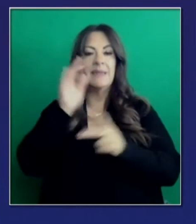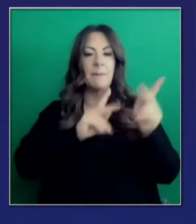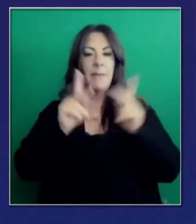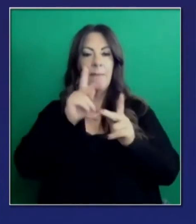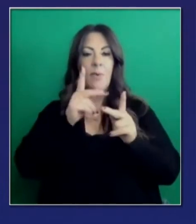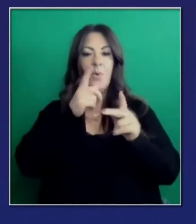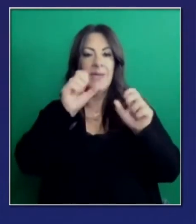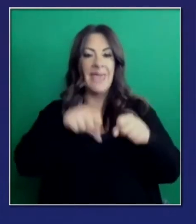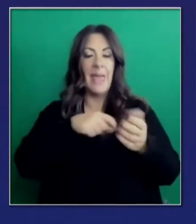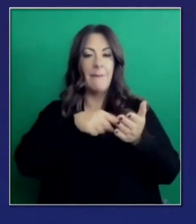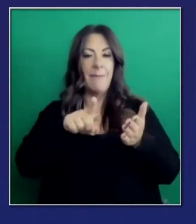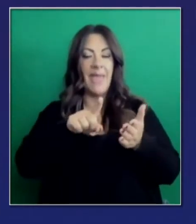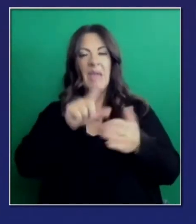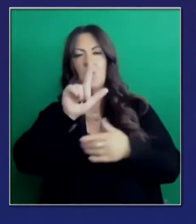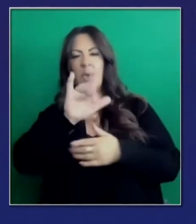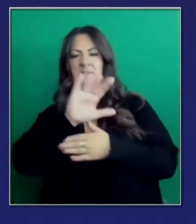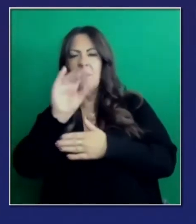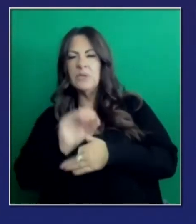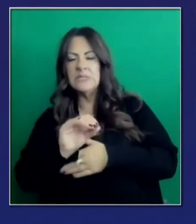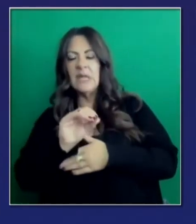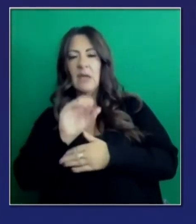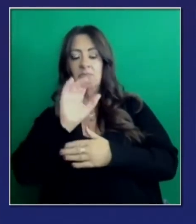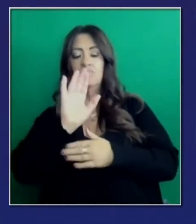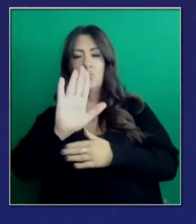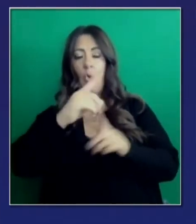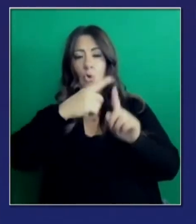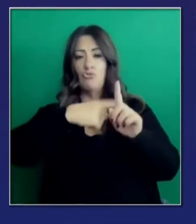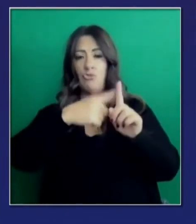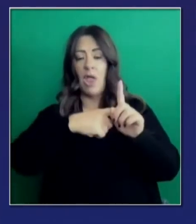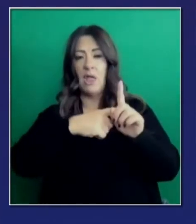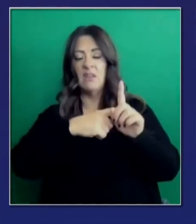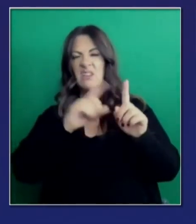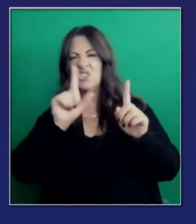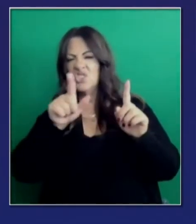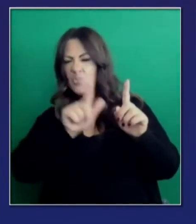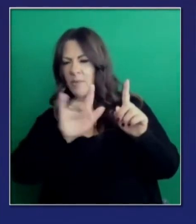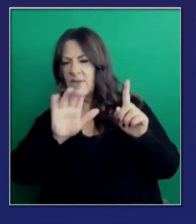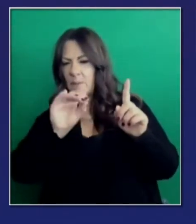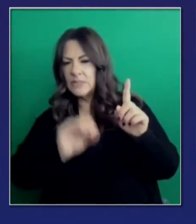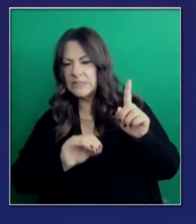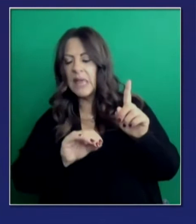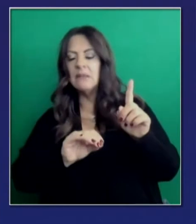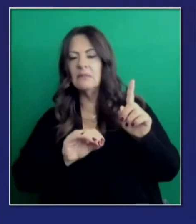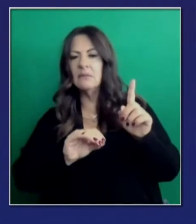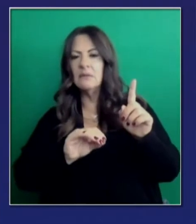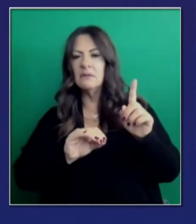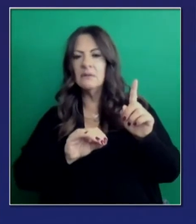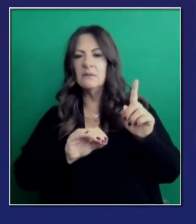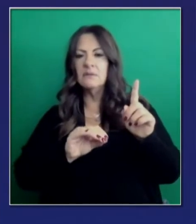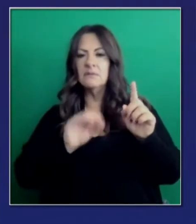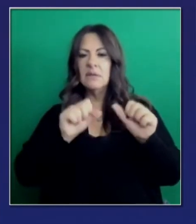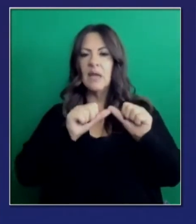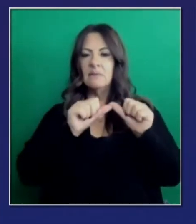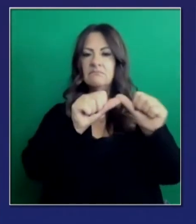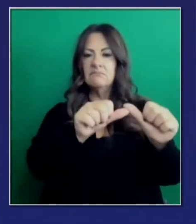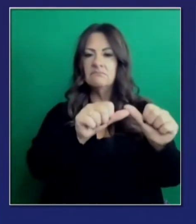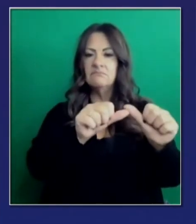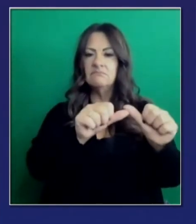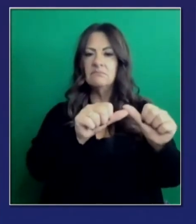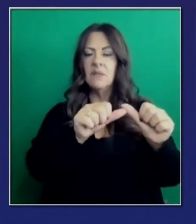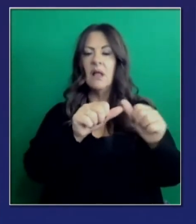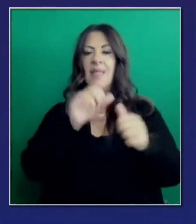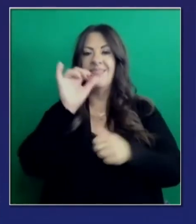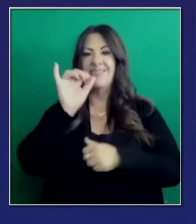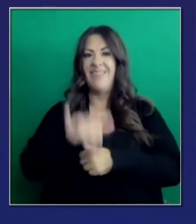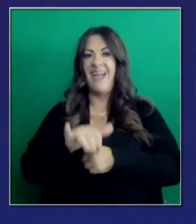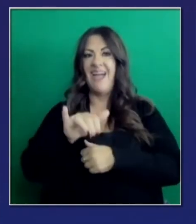this eviction protection was due to expire at the end of this month. Now will expire July 1st, in essence, June 30th.